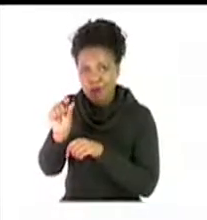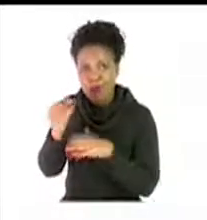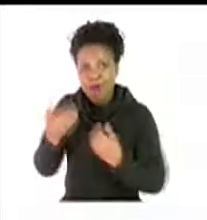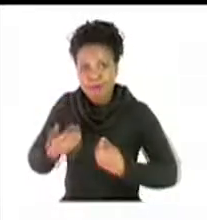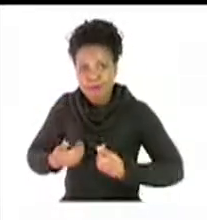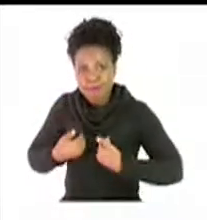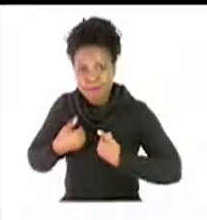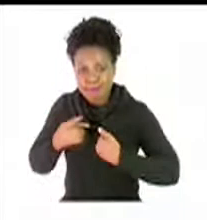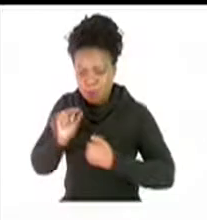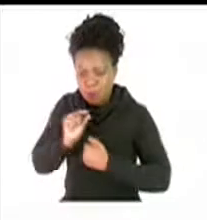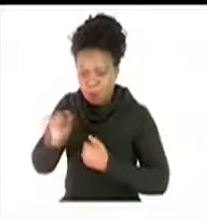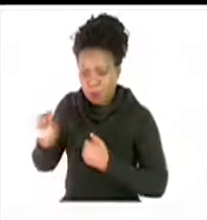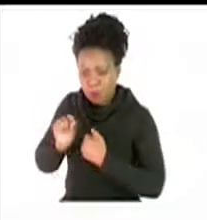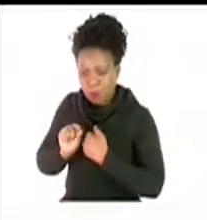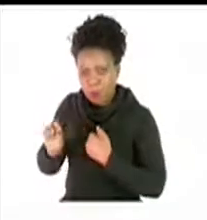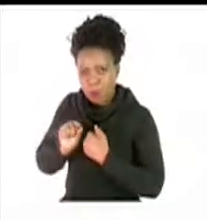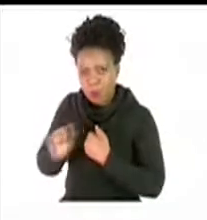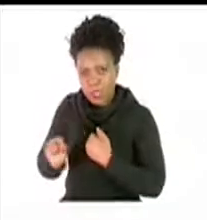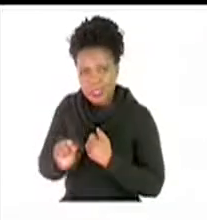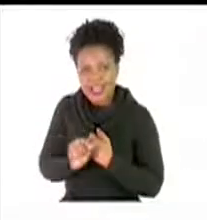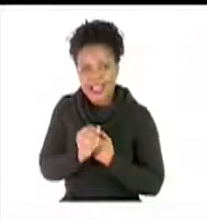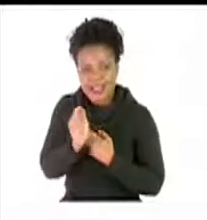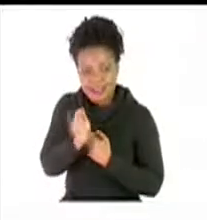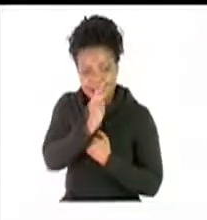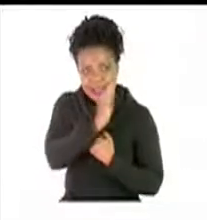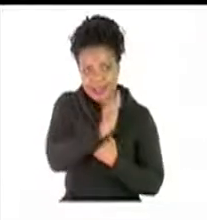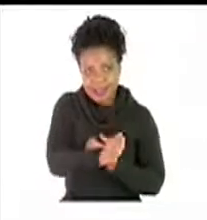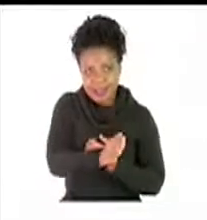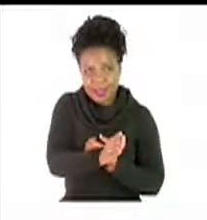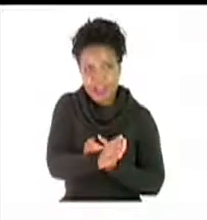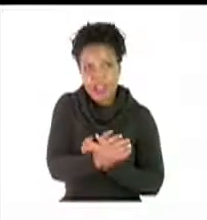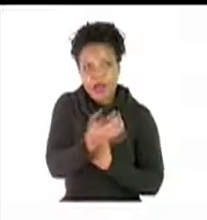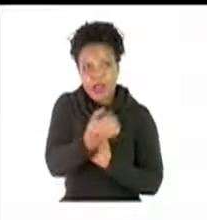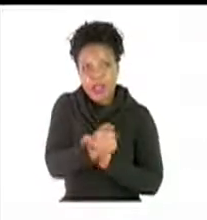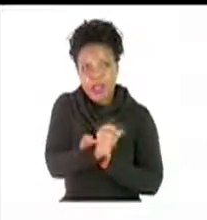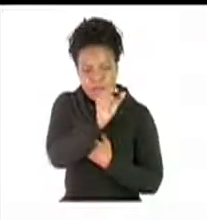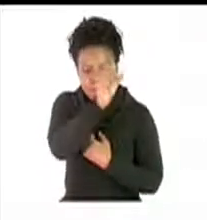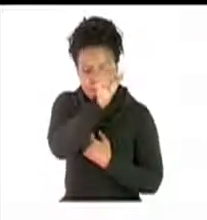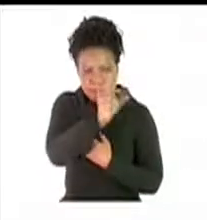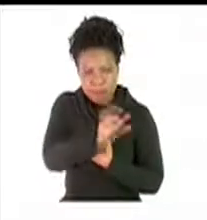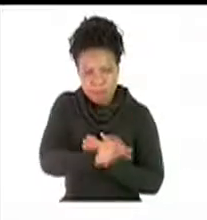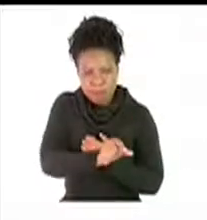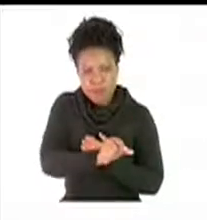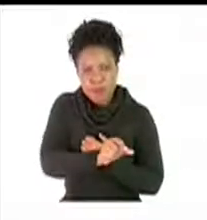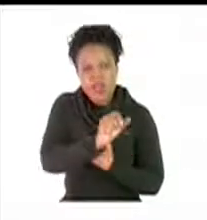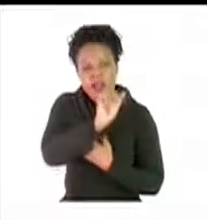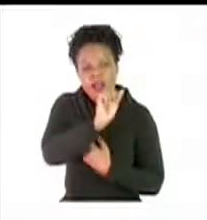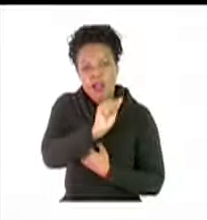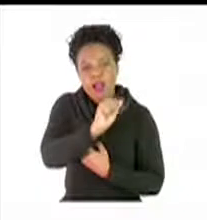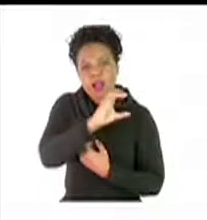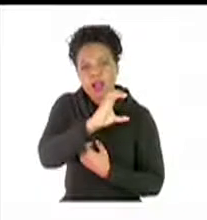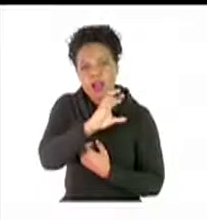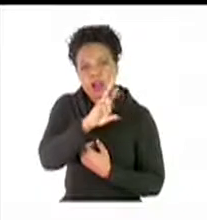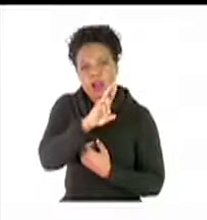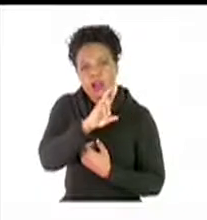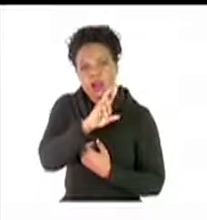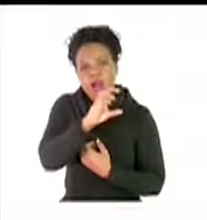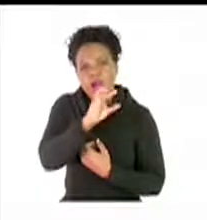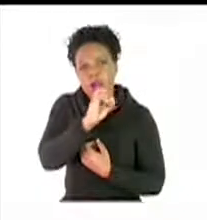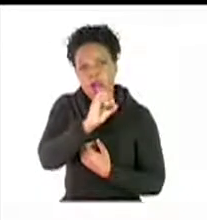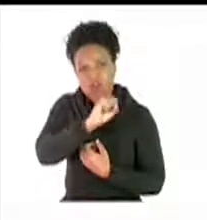down, those are the nouns where we should write